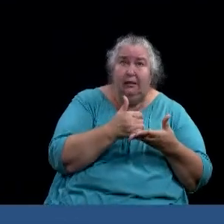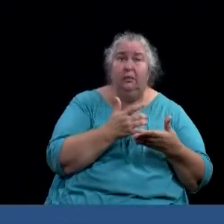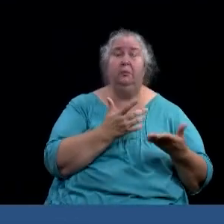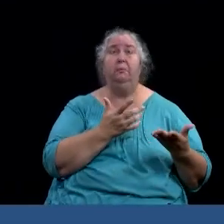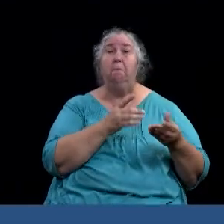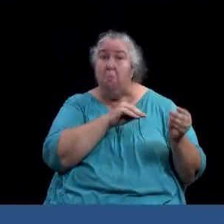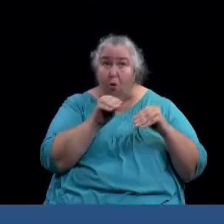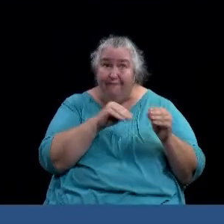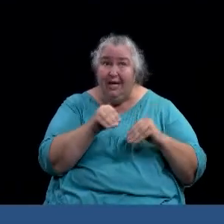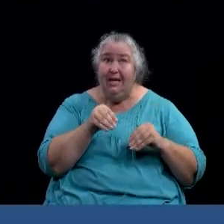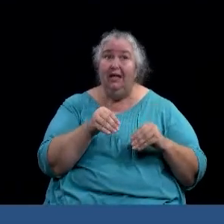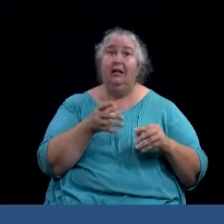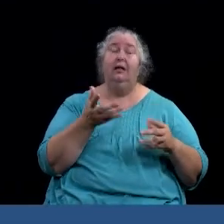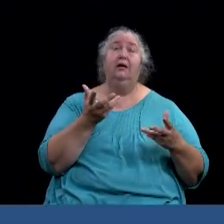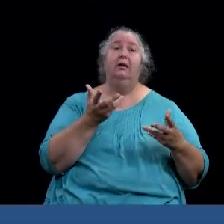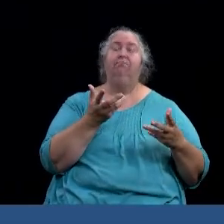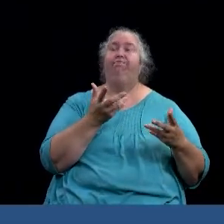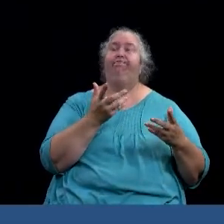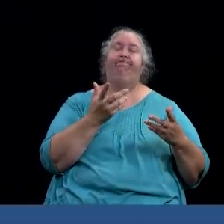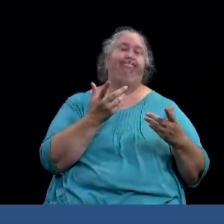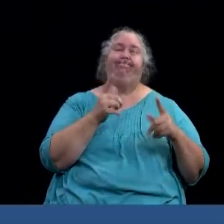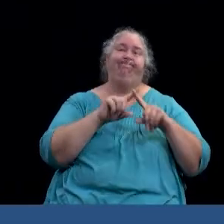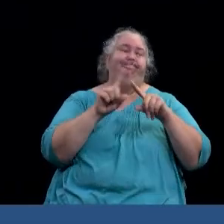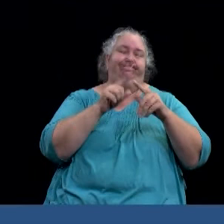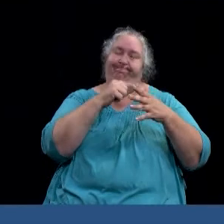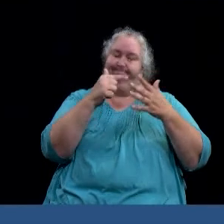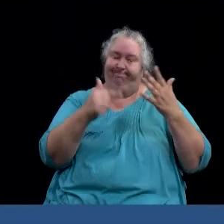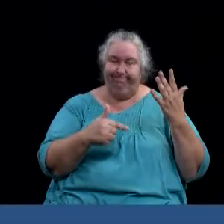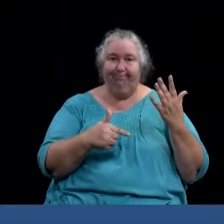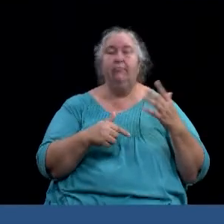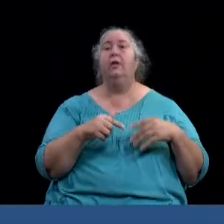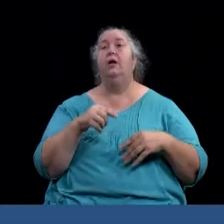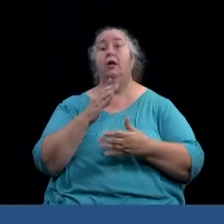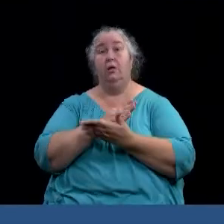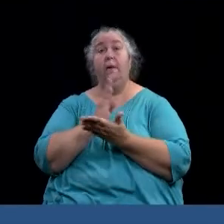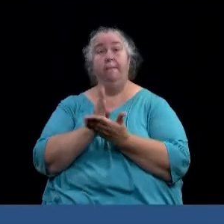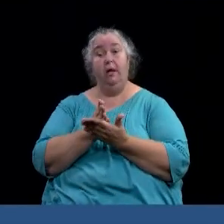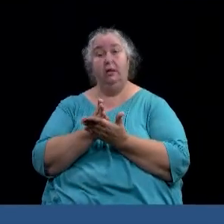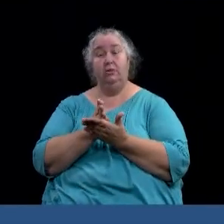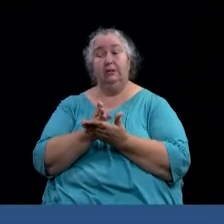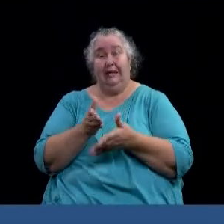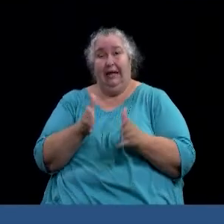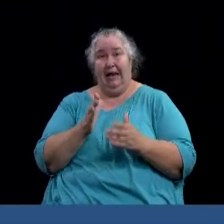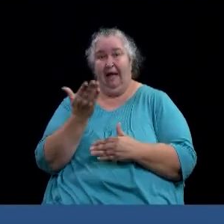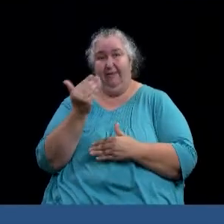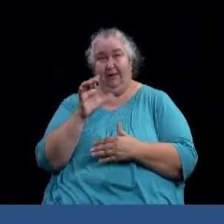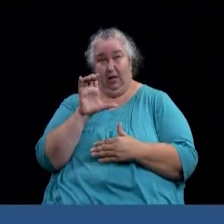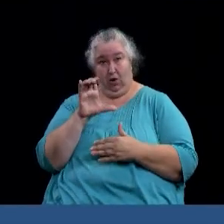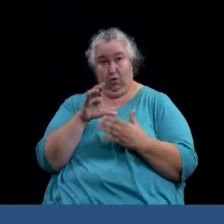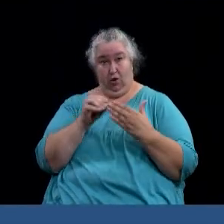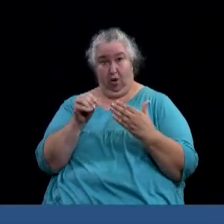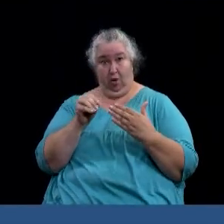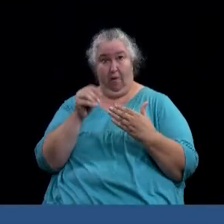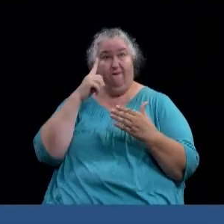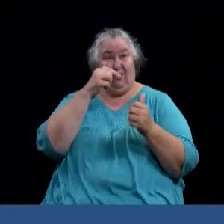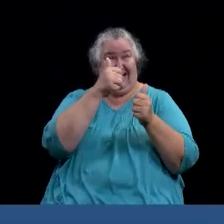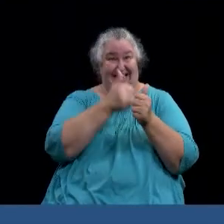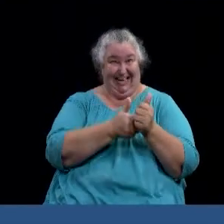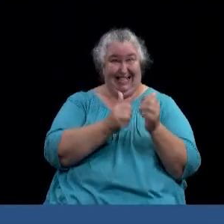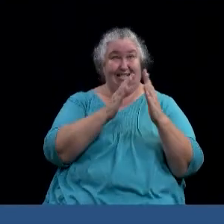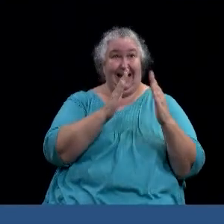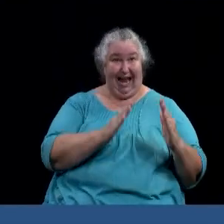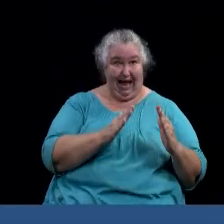The budget has allocated a $1,500 stipend for each household to move with. For those who feel they